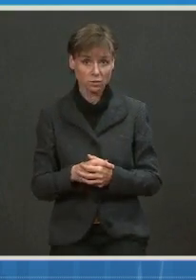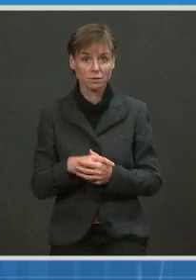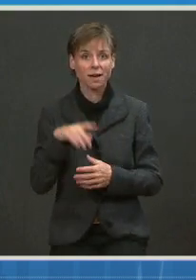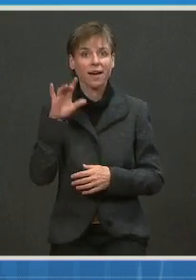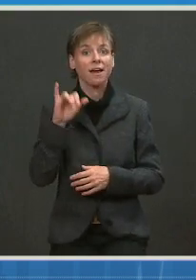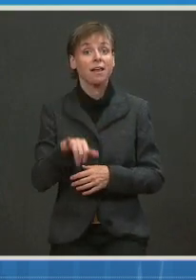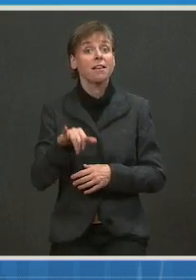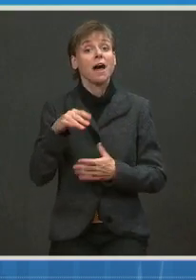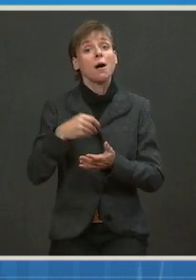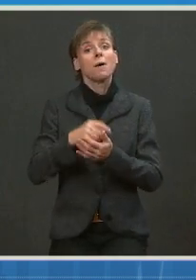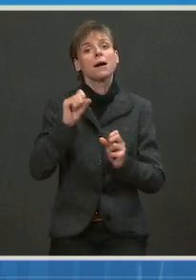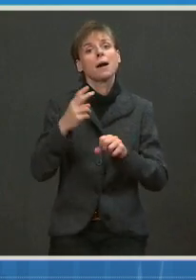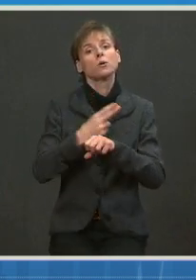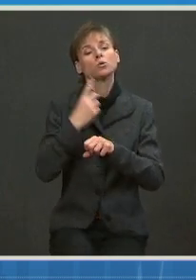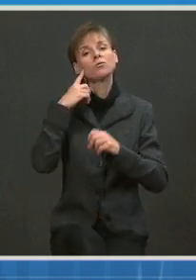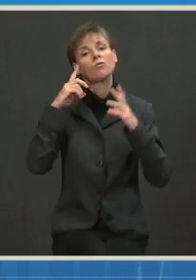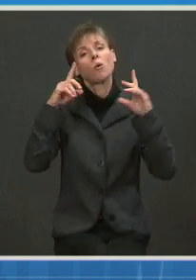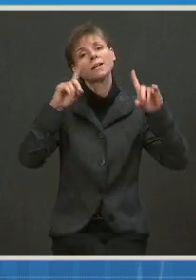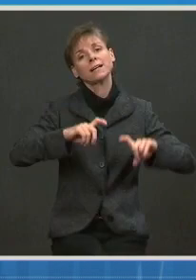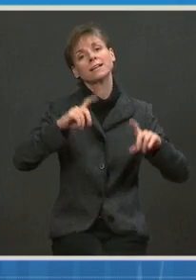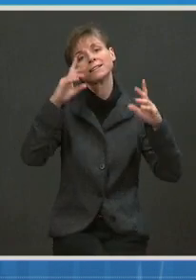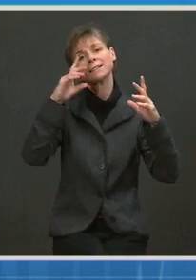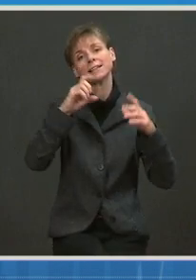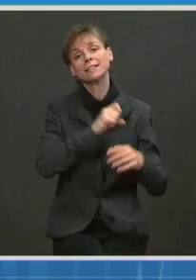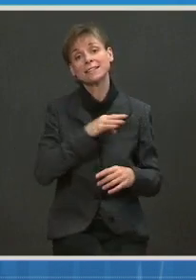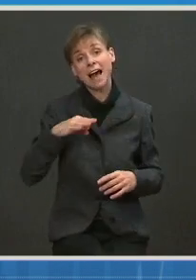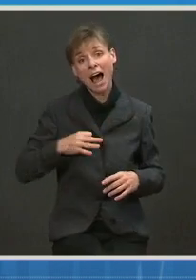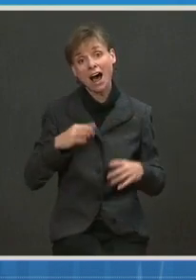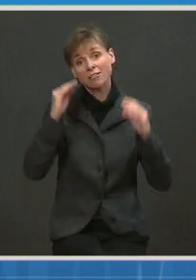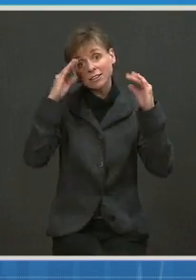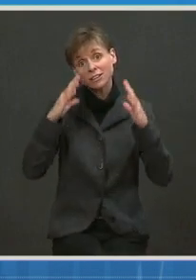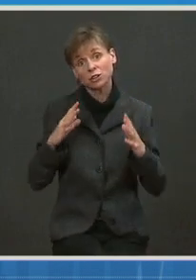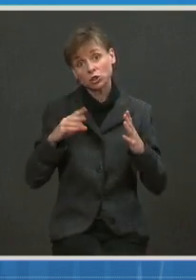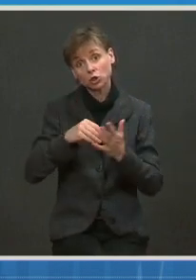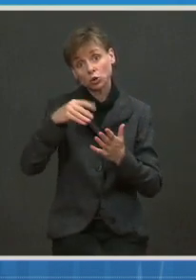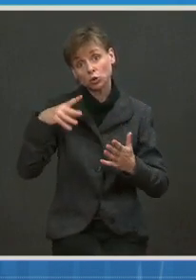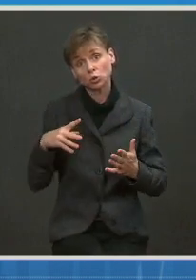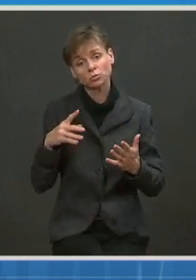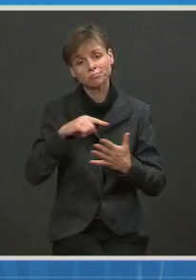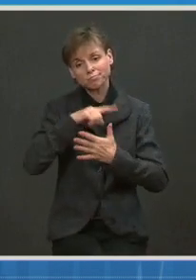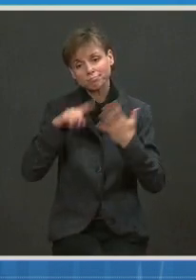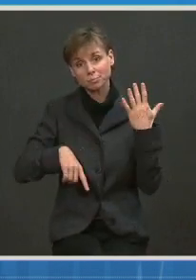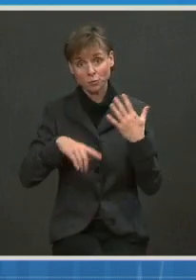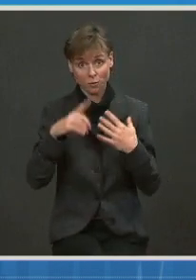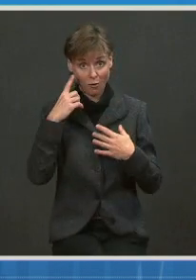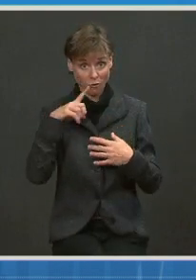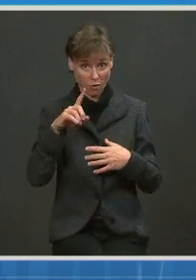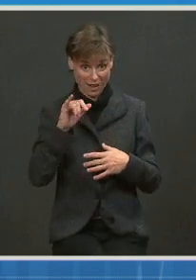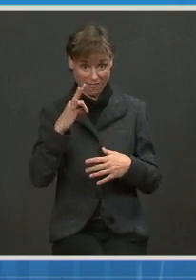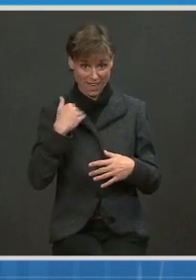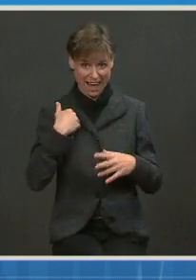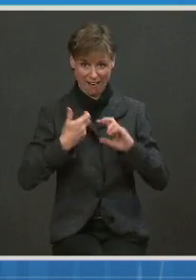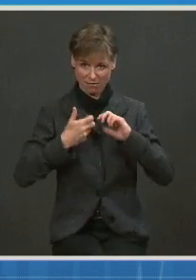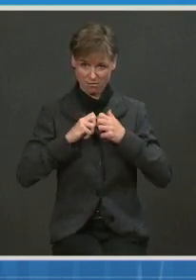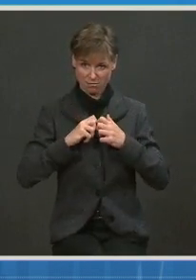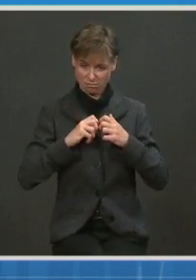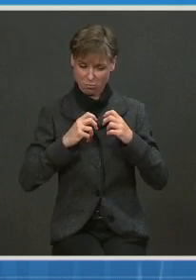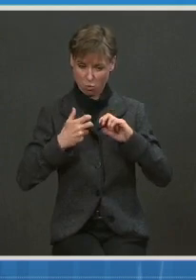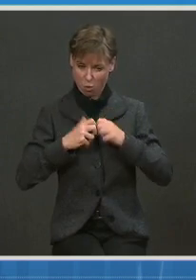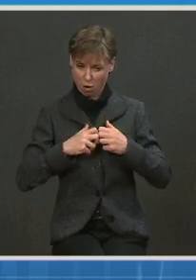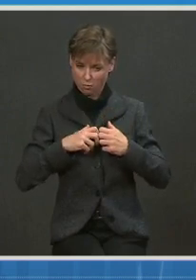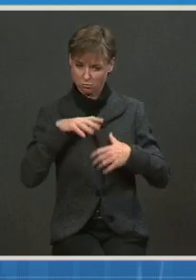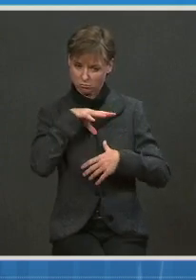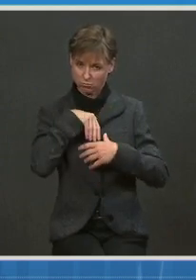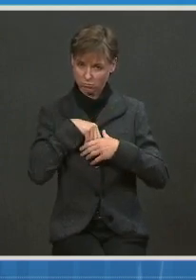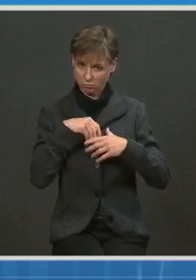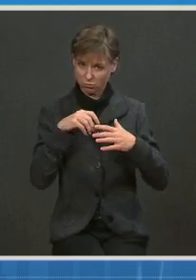teachers and staff, students, and others with symptoms of COVID, those who may have been exposed, and to establish sustained